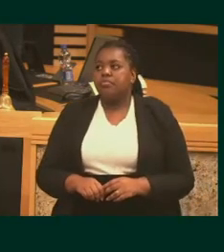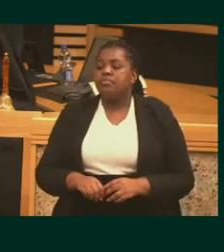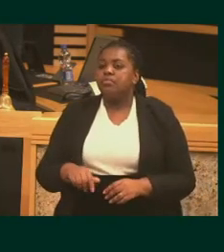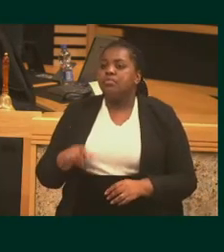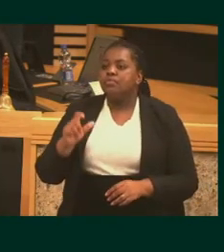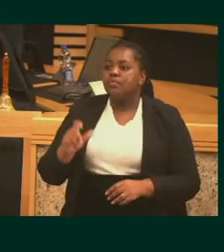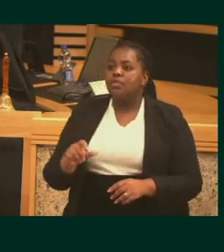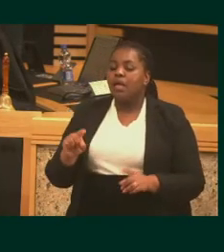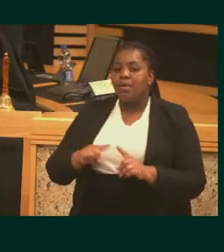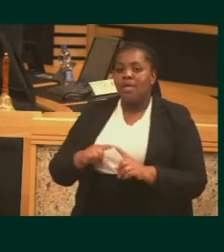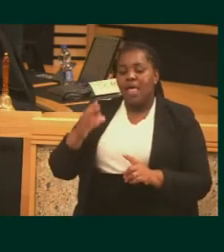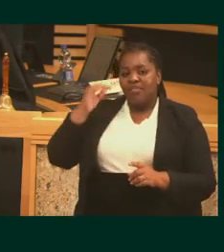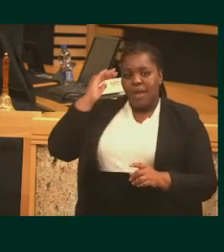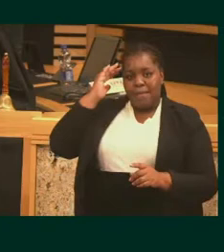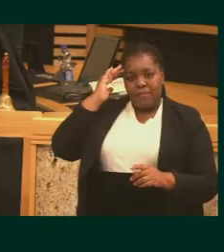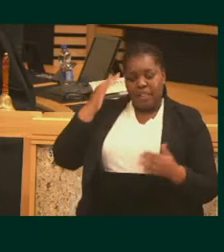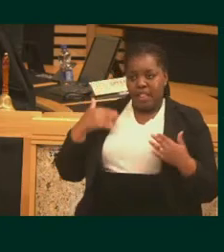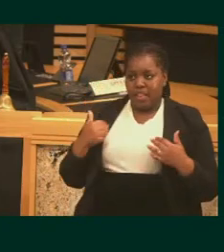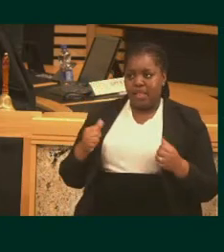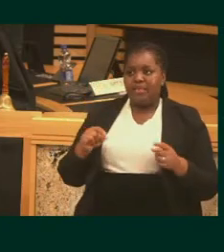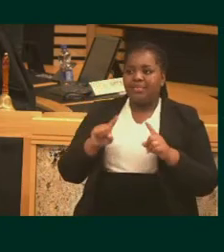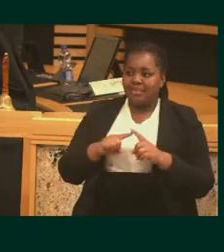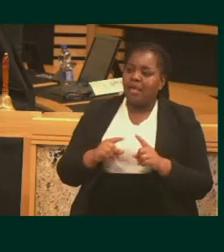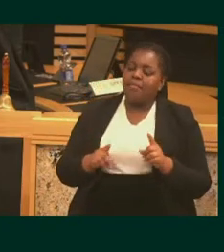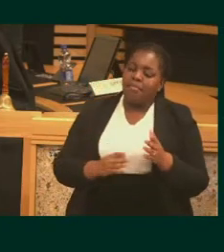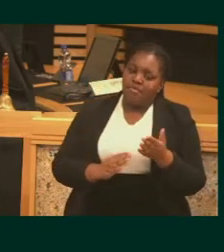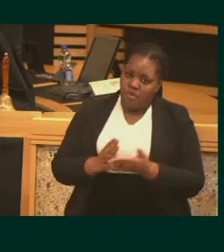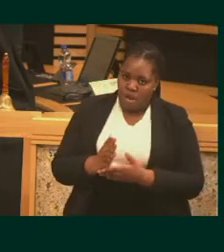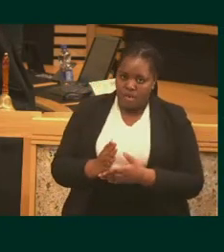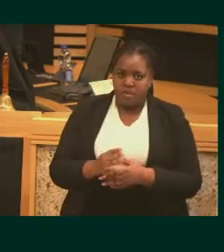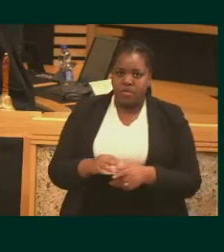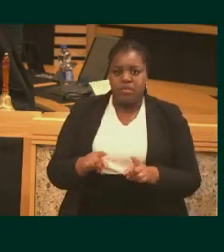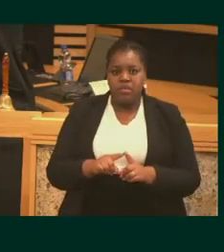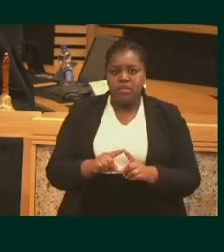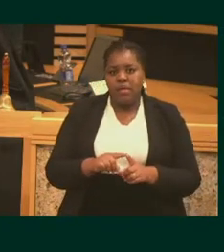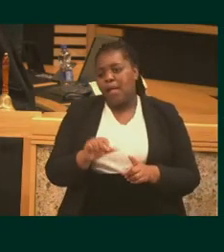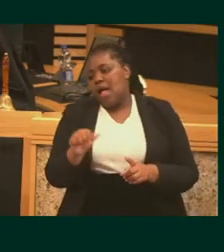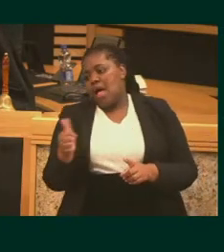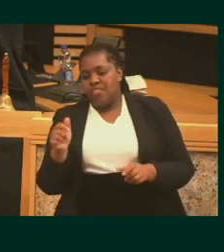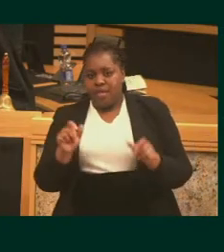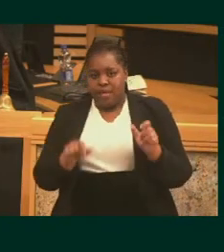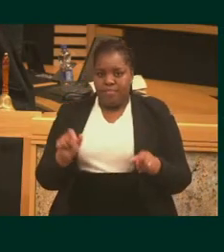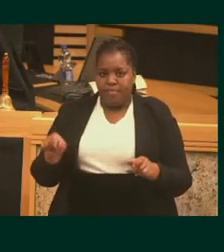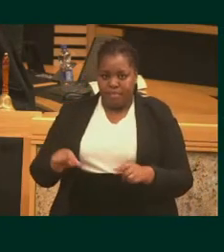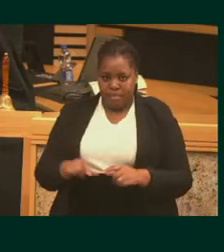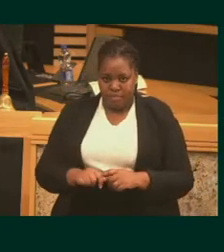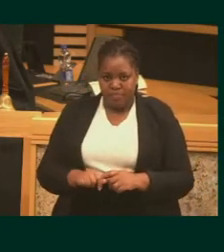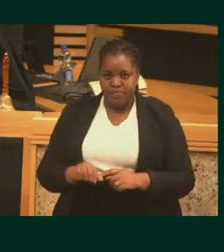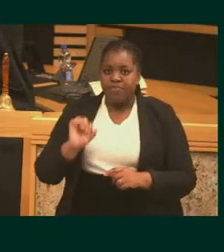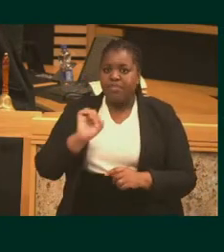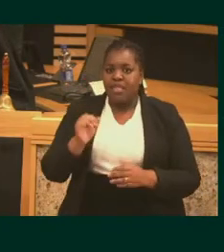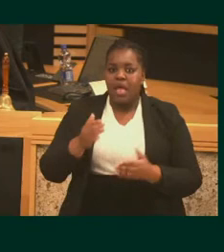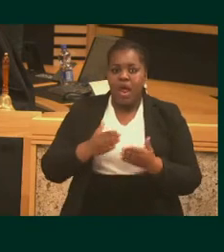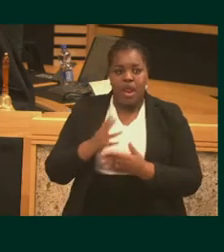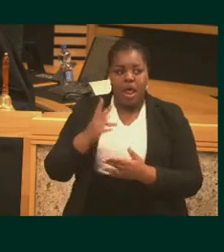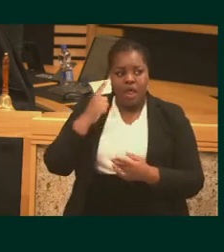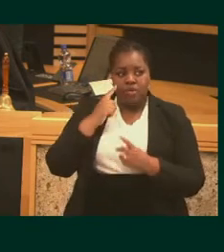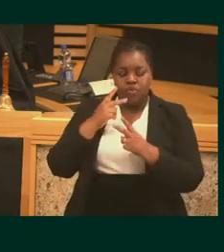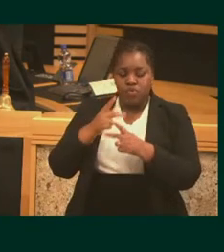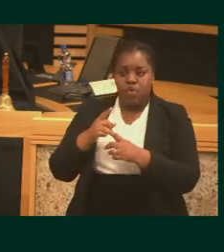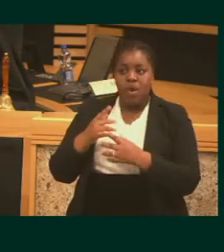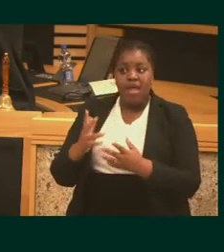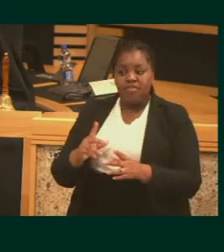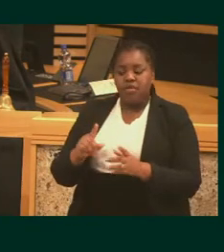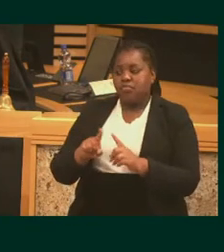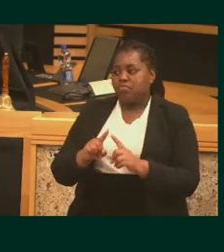a mental illness has the same basic rights as every other person the rights recognized in the Declaration